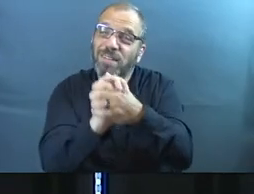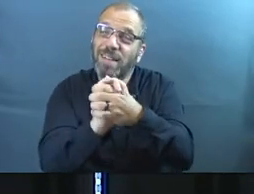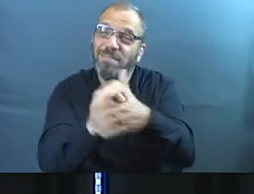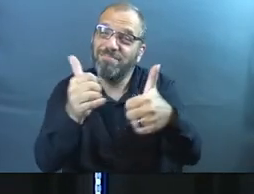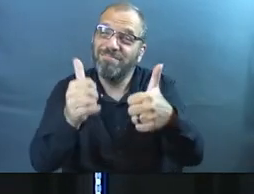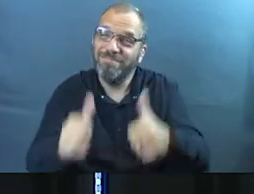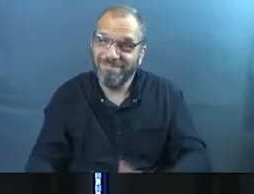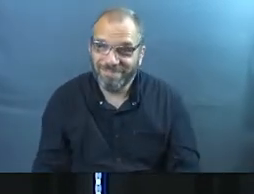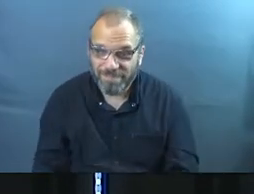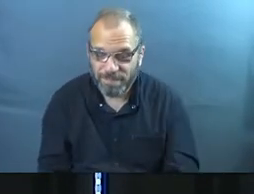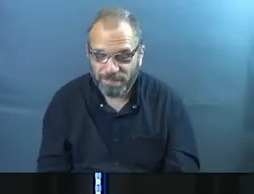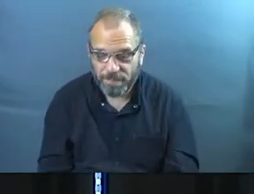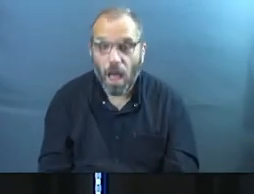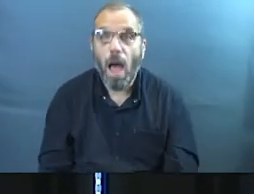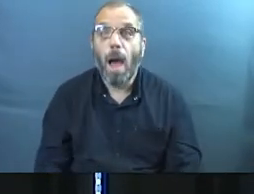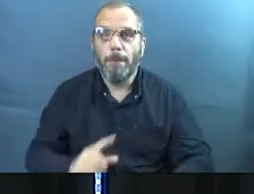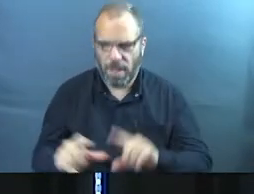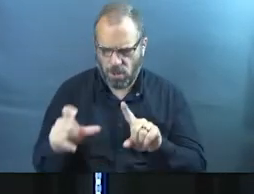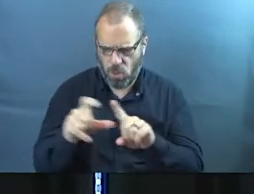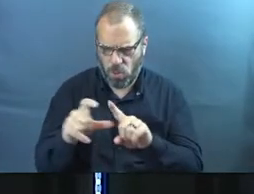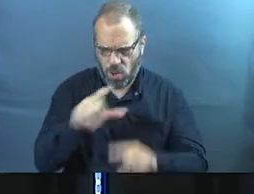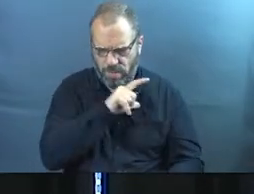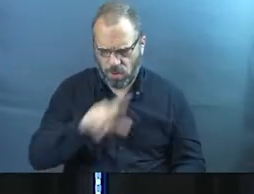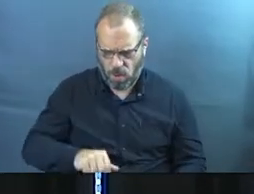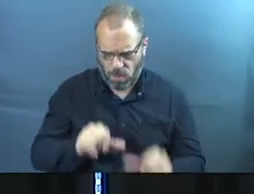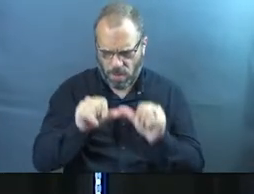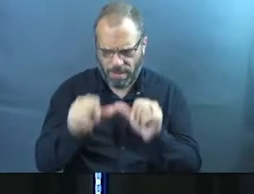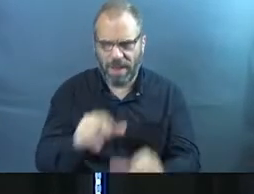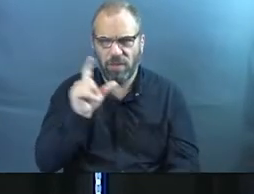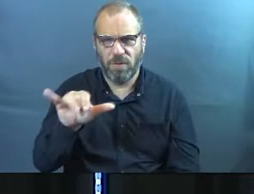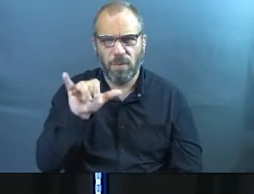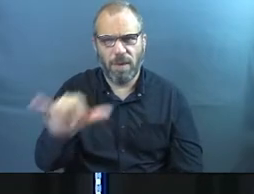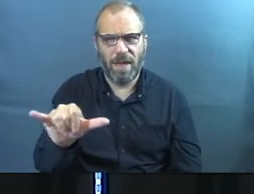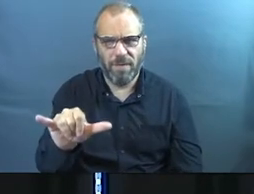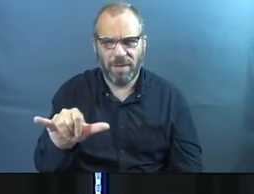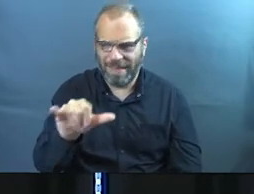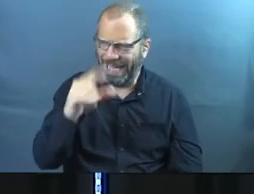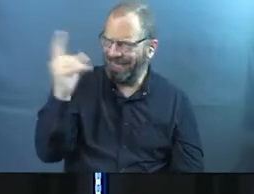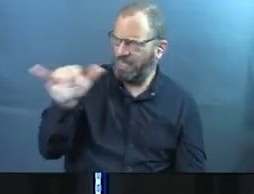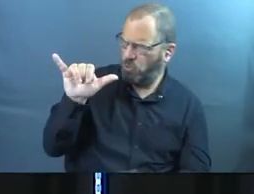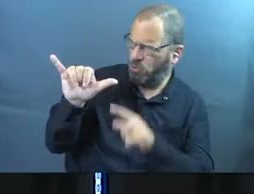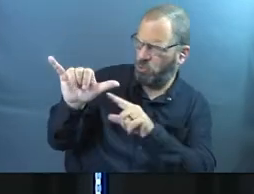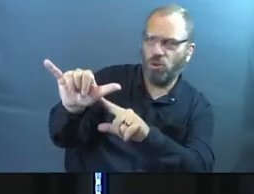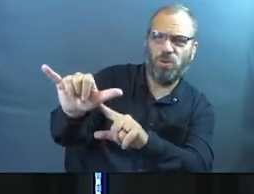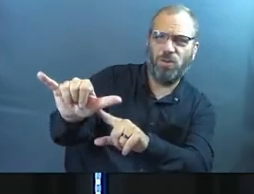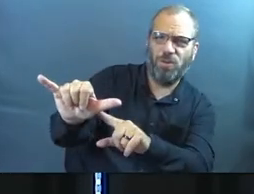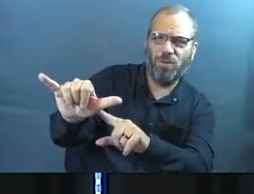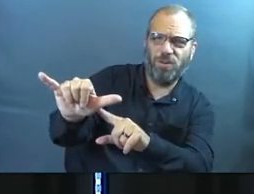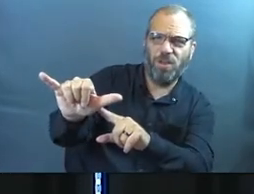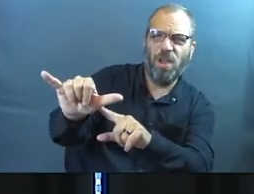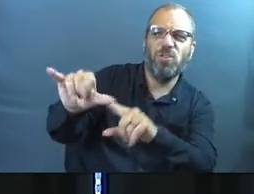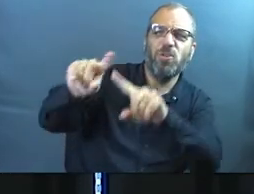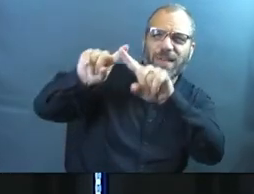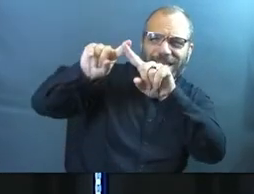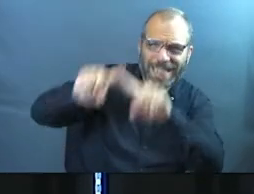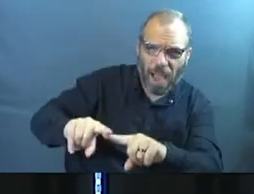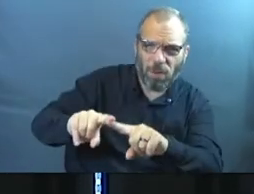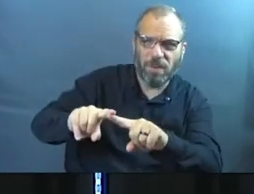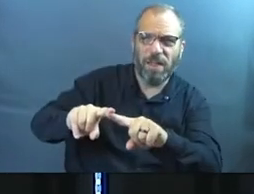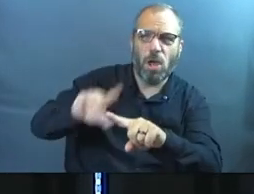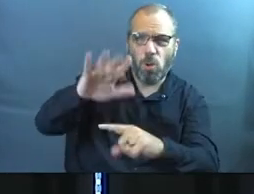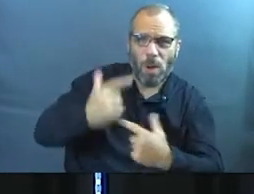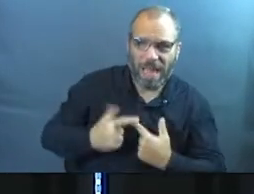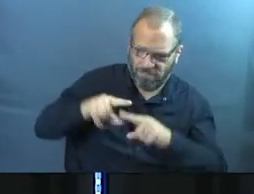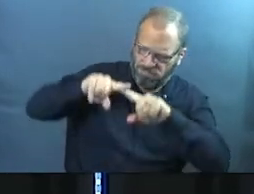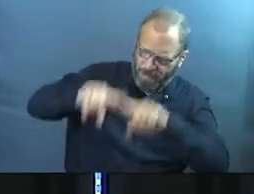Congratulations. But the word of the Lord remains forever. It's eternal. You can count on it. You can base